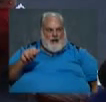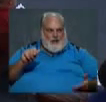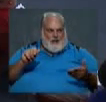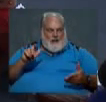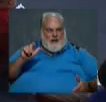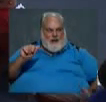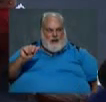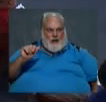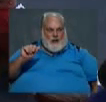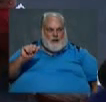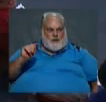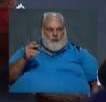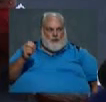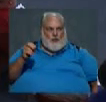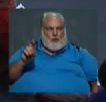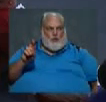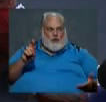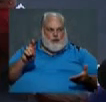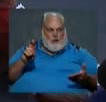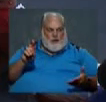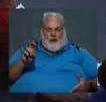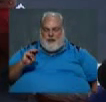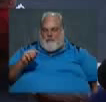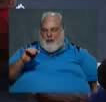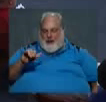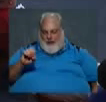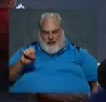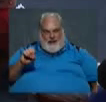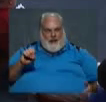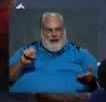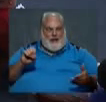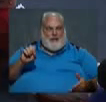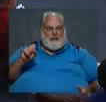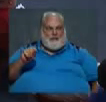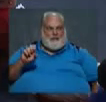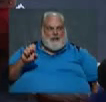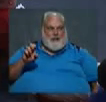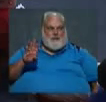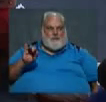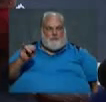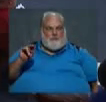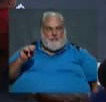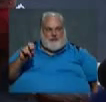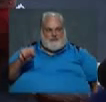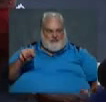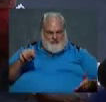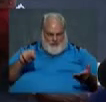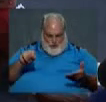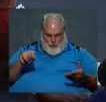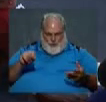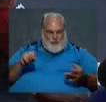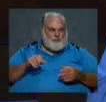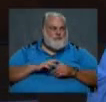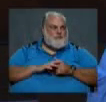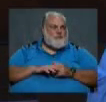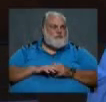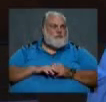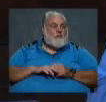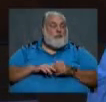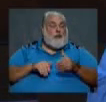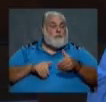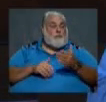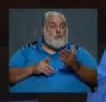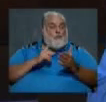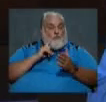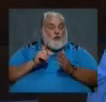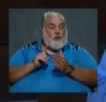LaTour. Here. Commissioner May. Here. And Commissioner Stebbins. Here. You do have a quorum. Okay, great. Do I hear a motion for the